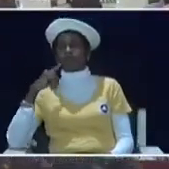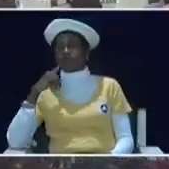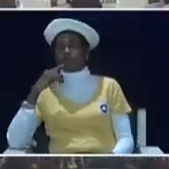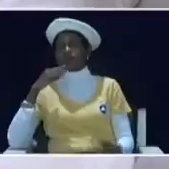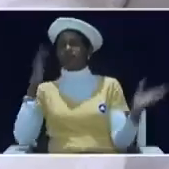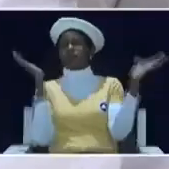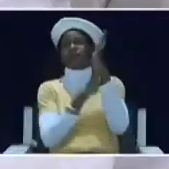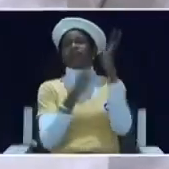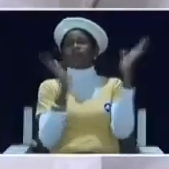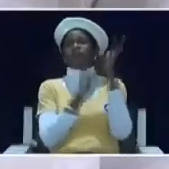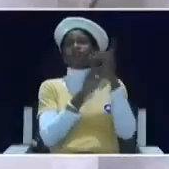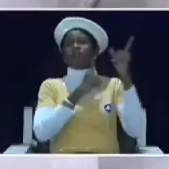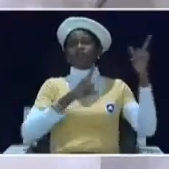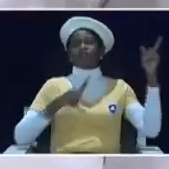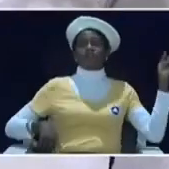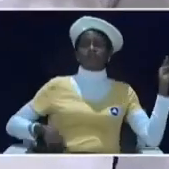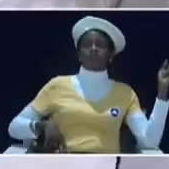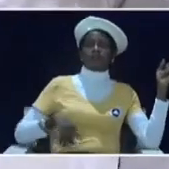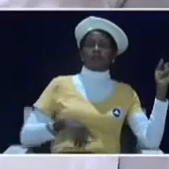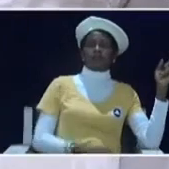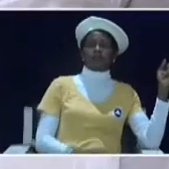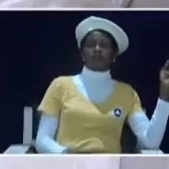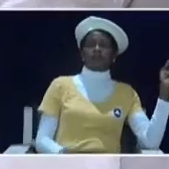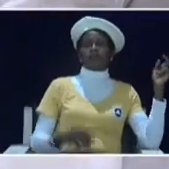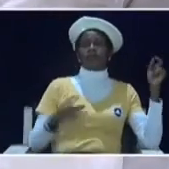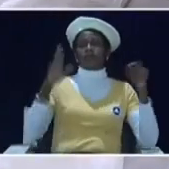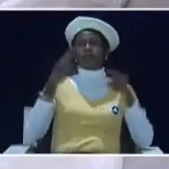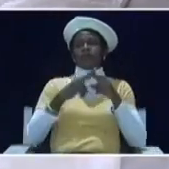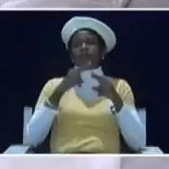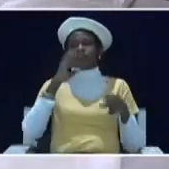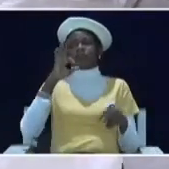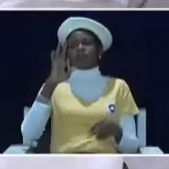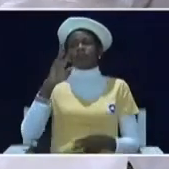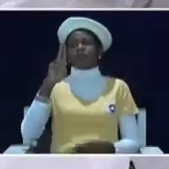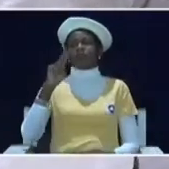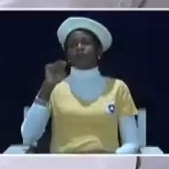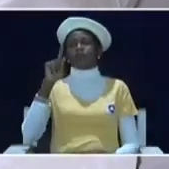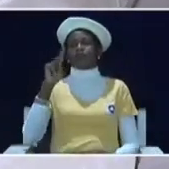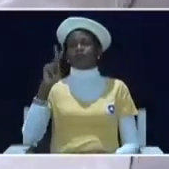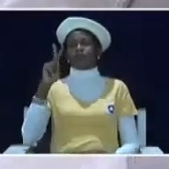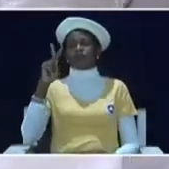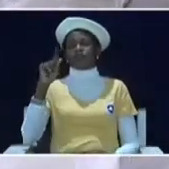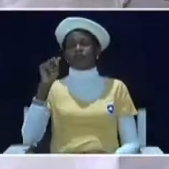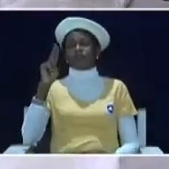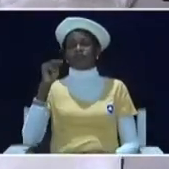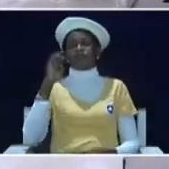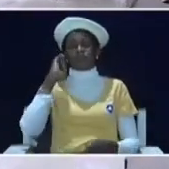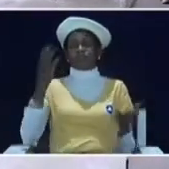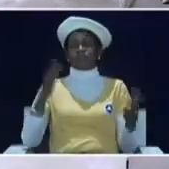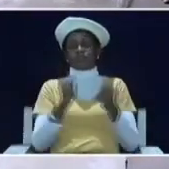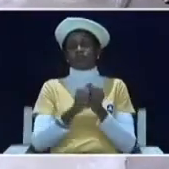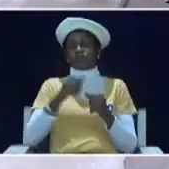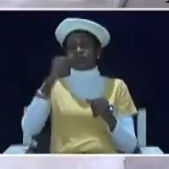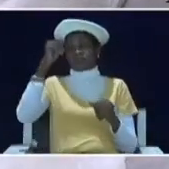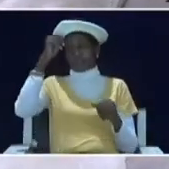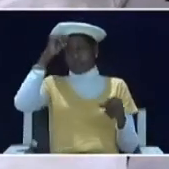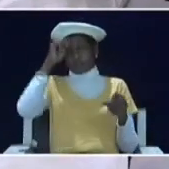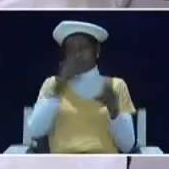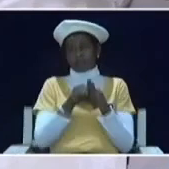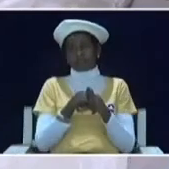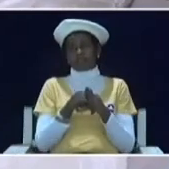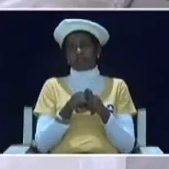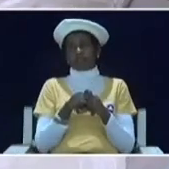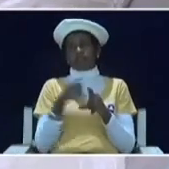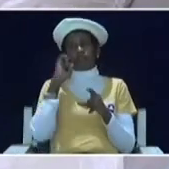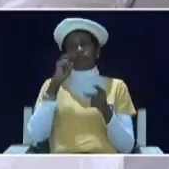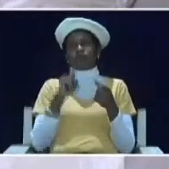Praise the Lord. My name is Fortune Kalu Ndukwe, and I'm here with my brother Daniel Kalu Ndukwe. I